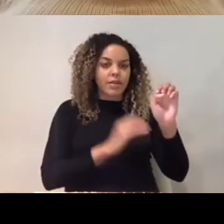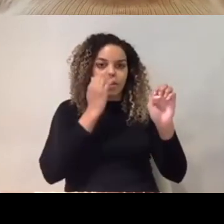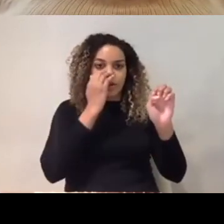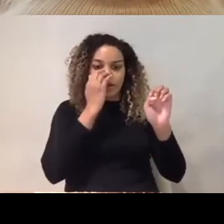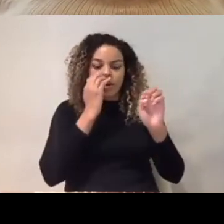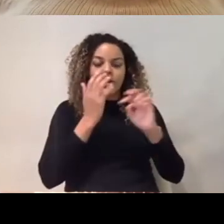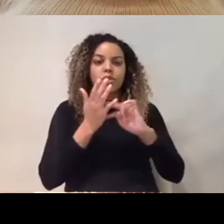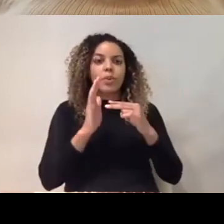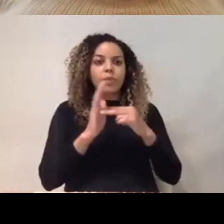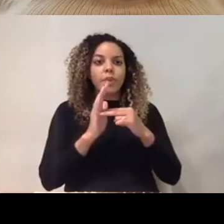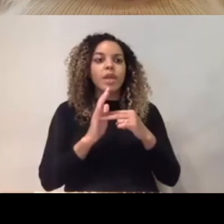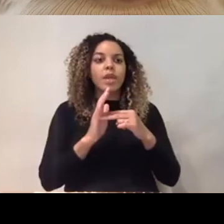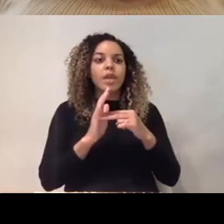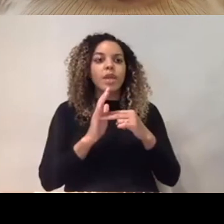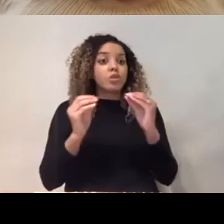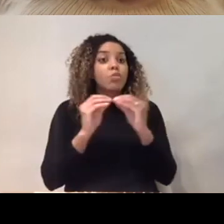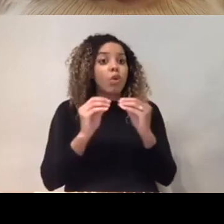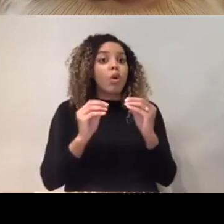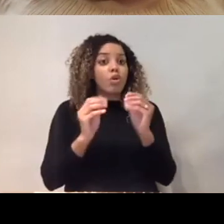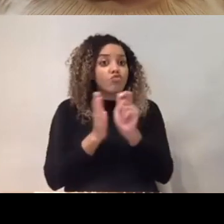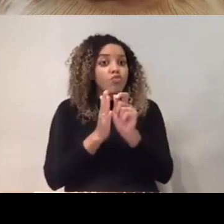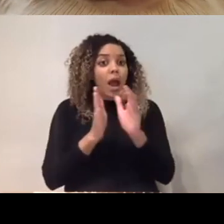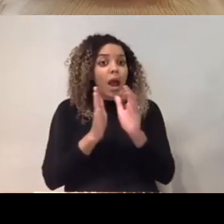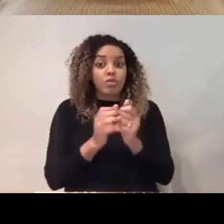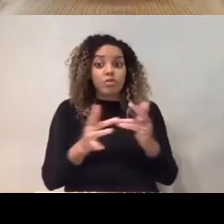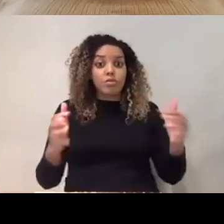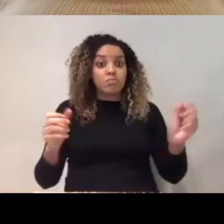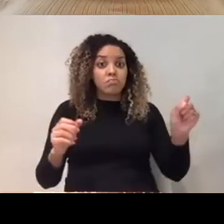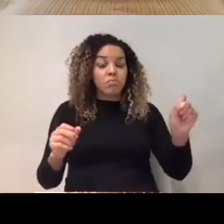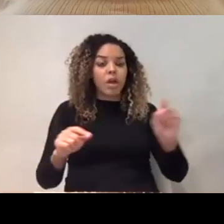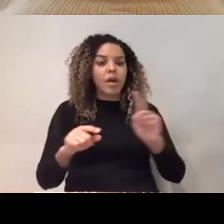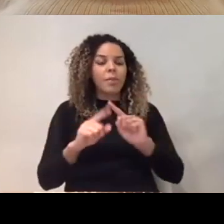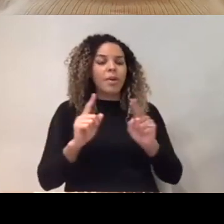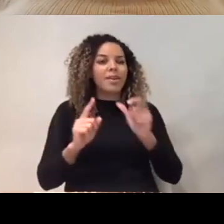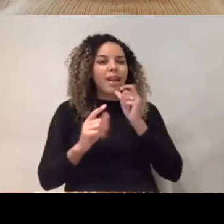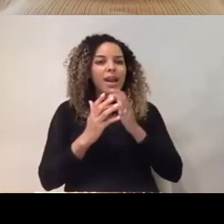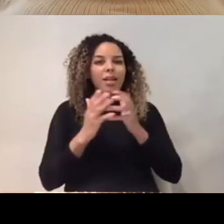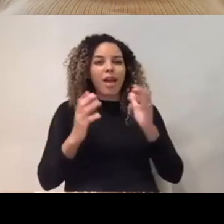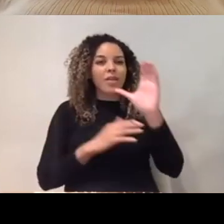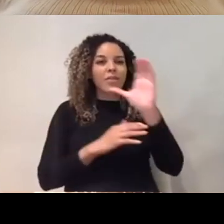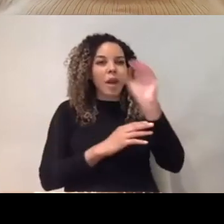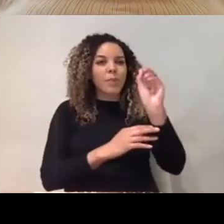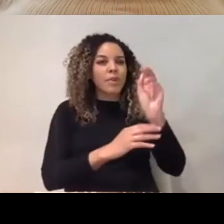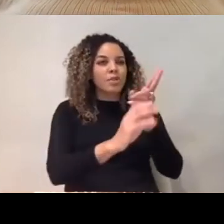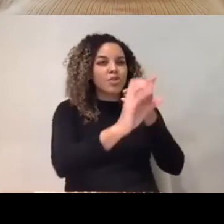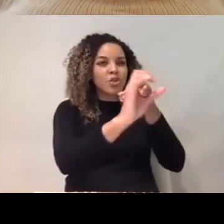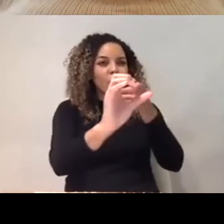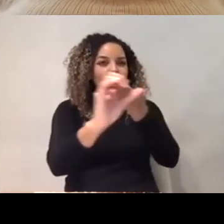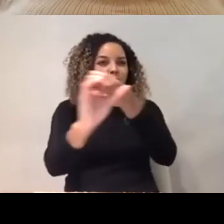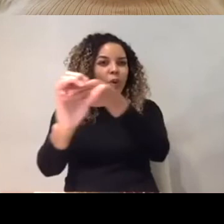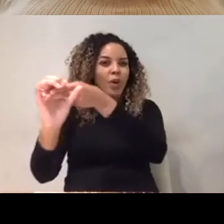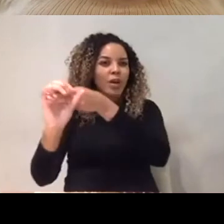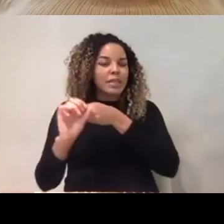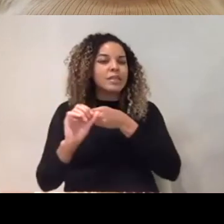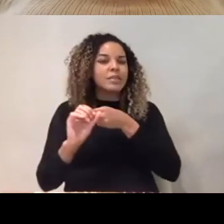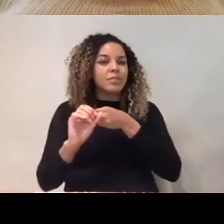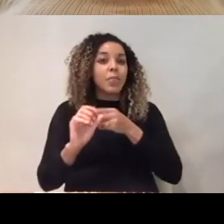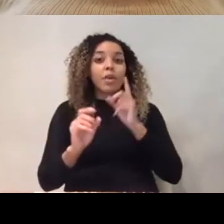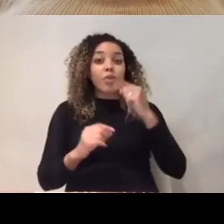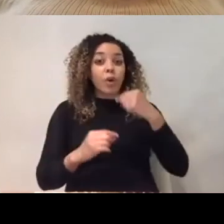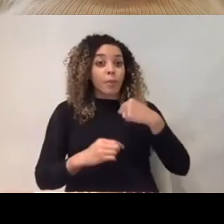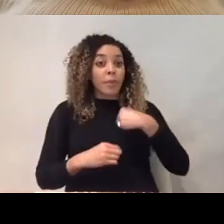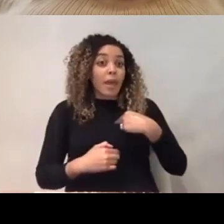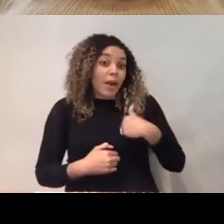is getting bigger, but there's not a lot of places for them to go. So for me, I was fortunate that I had a family that was willing